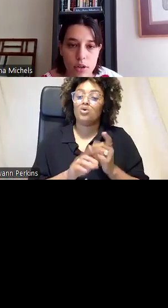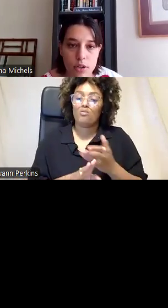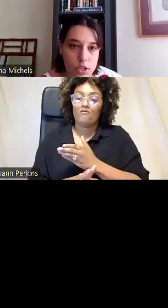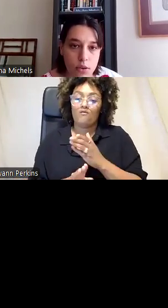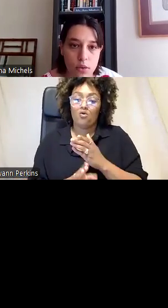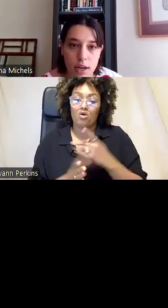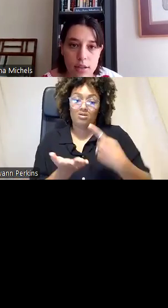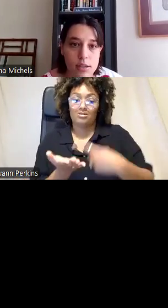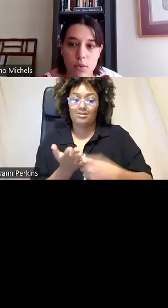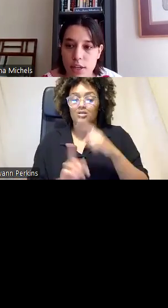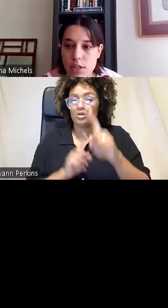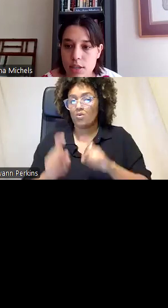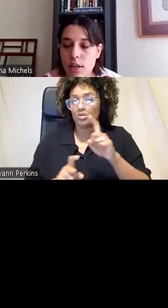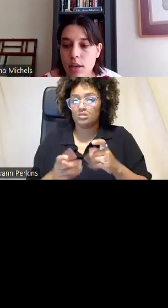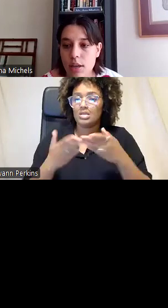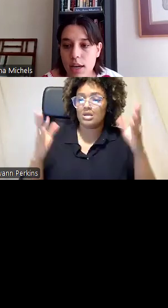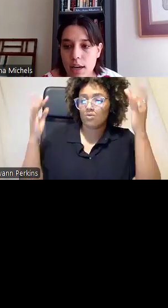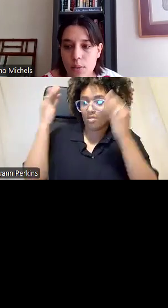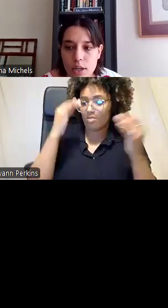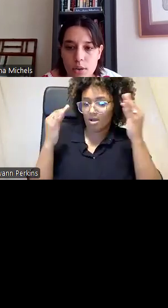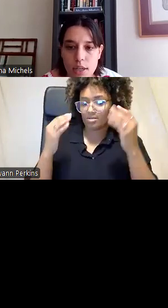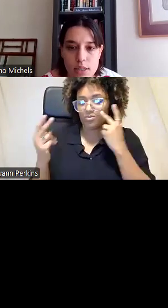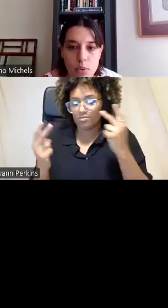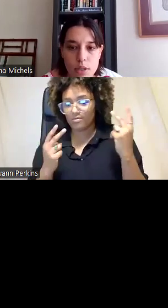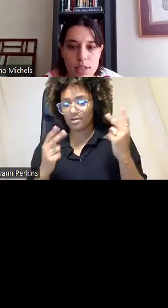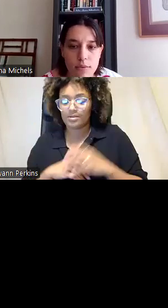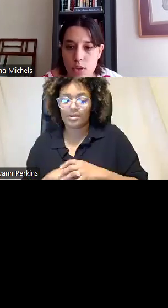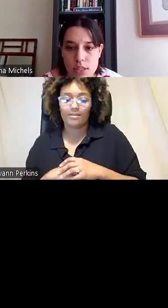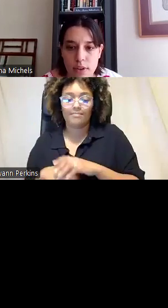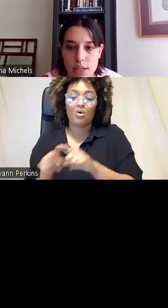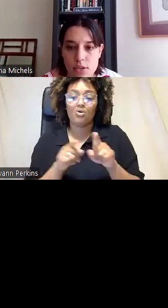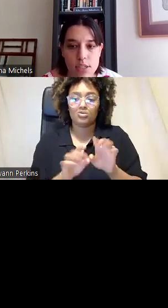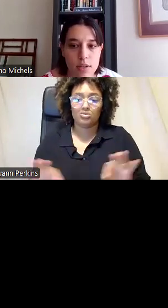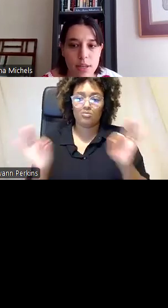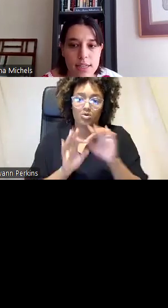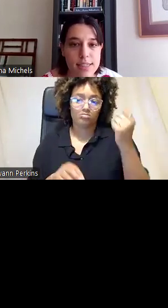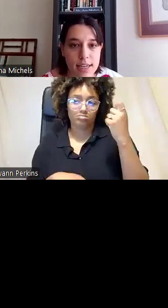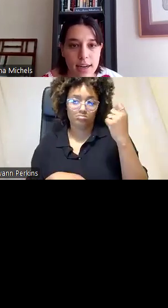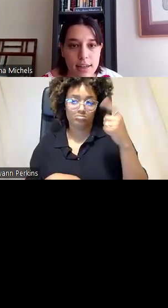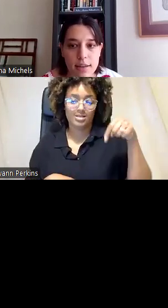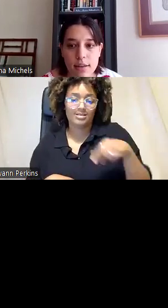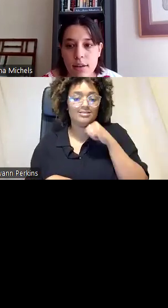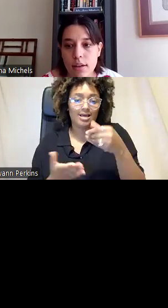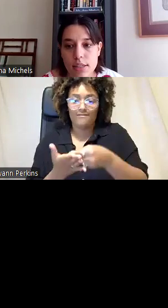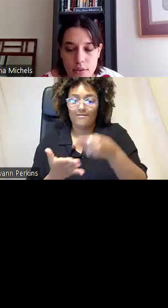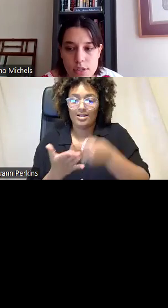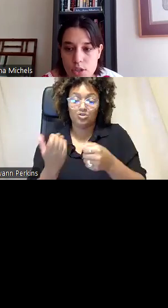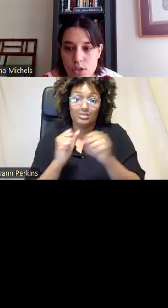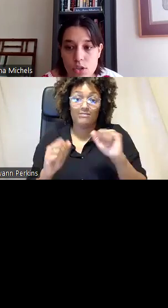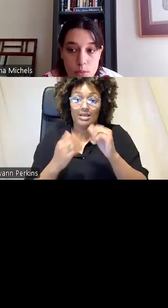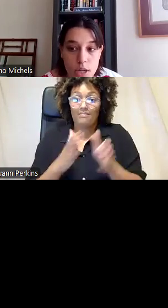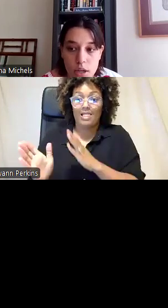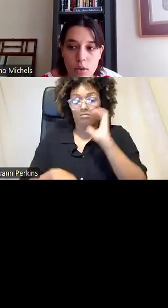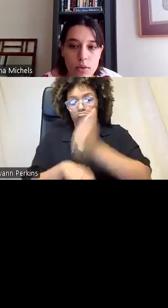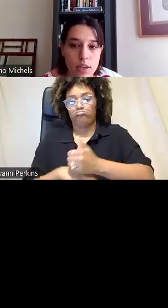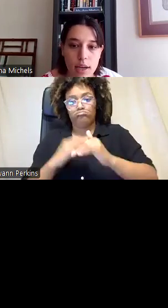time for just general thoughts and reflection, I want to note that it's important to not view these financial safety plans as stagnant. These